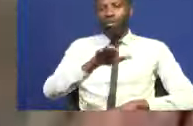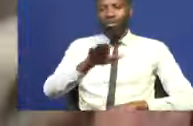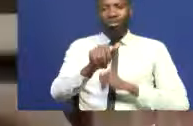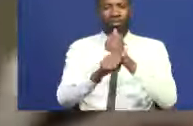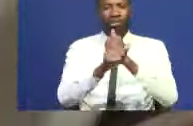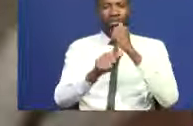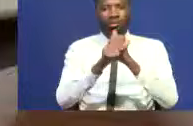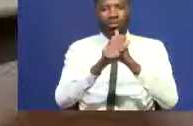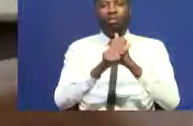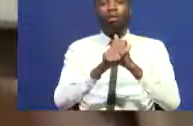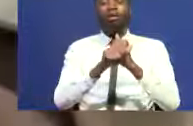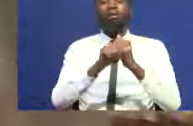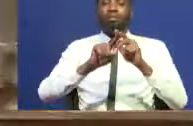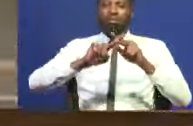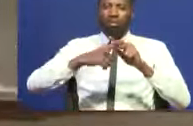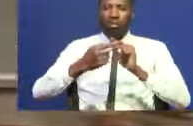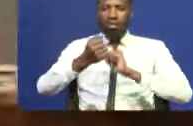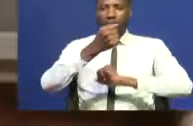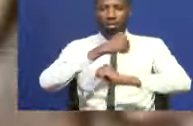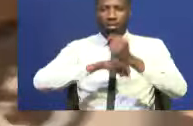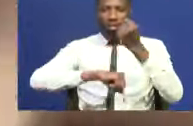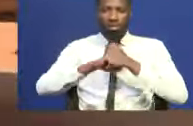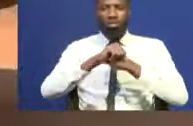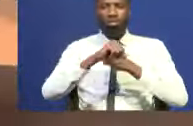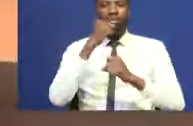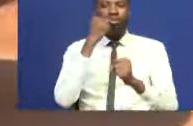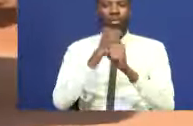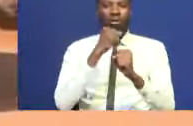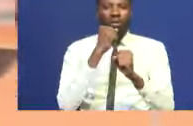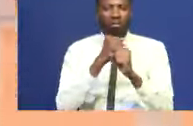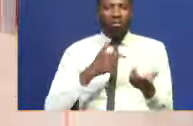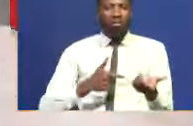dangerous and disturbed.